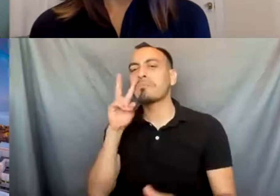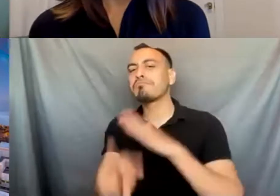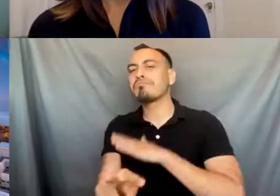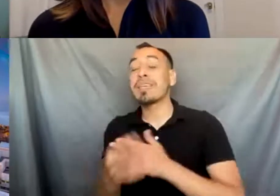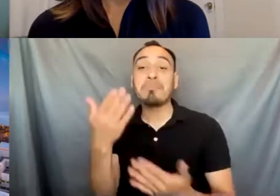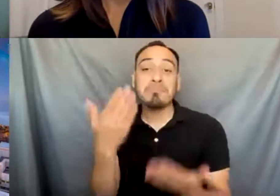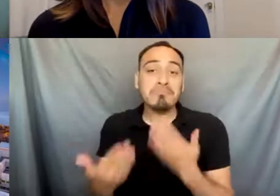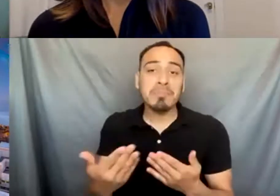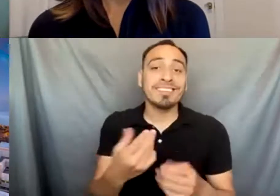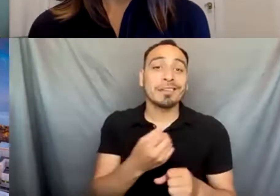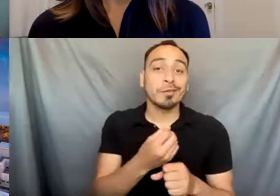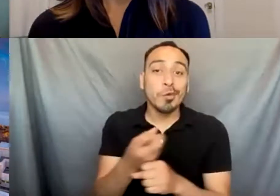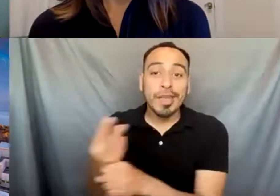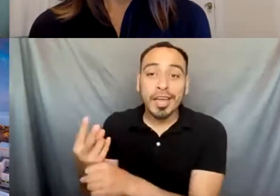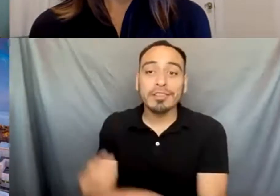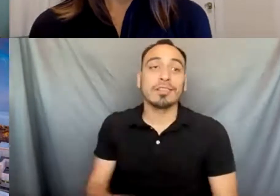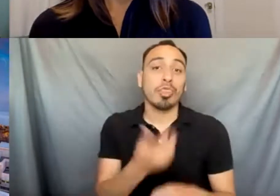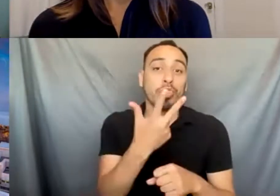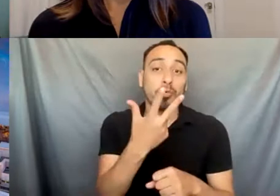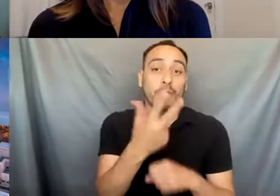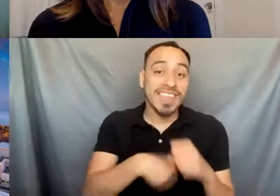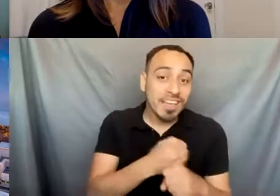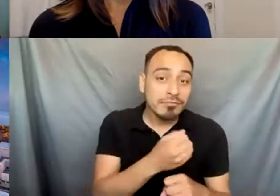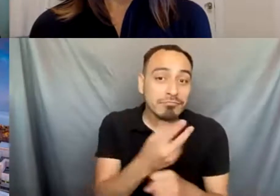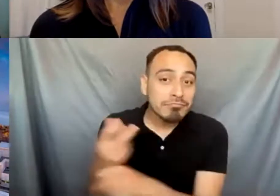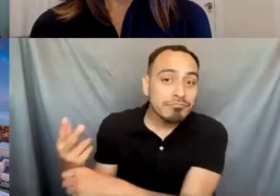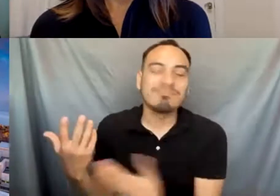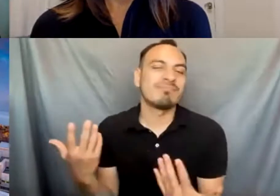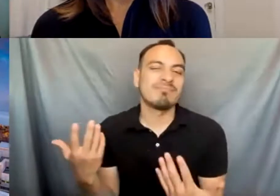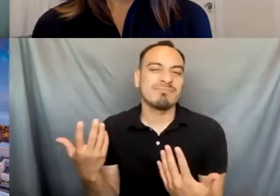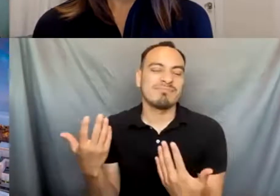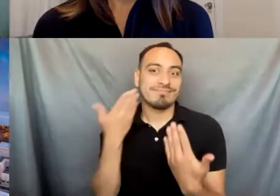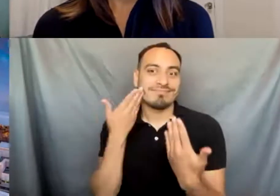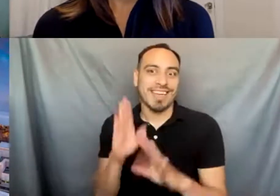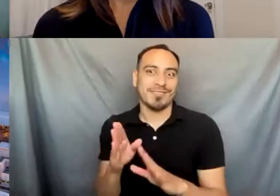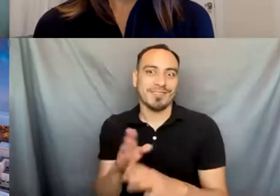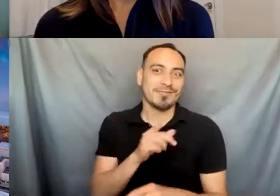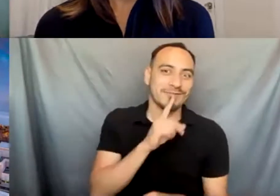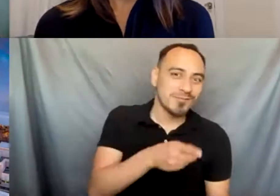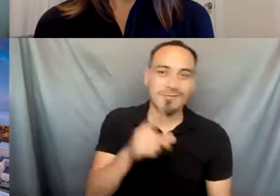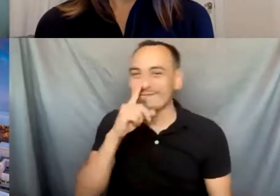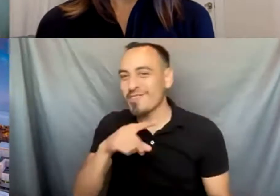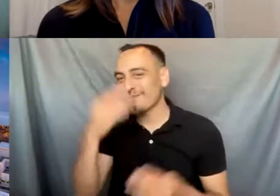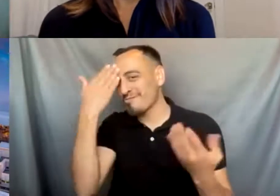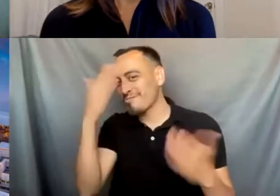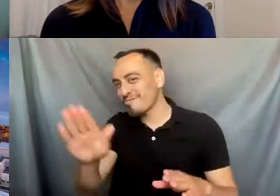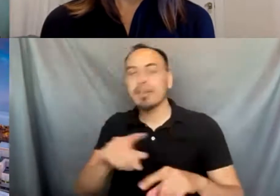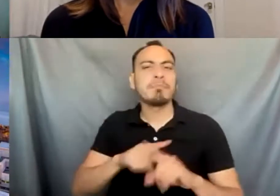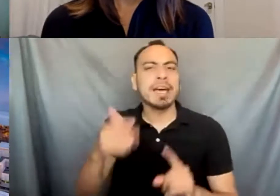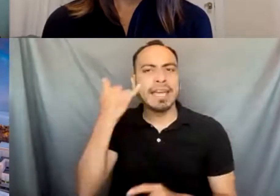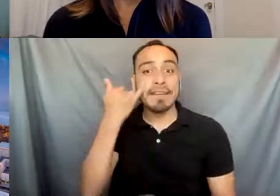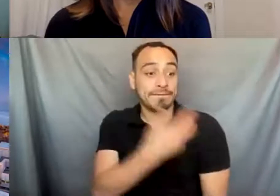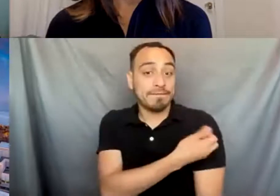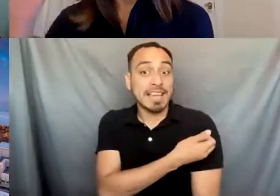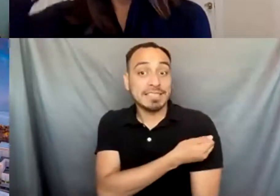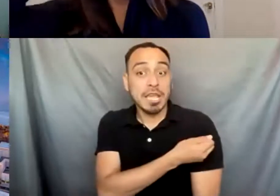know whether that's true or false. I think if we get vaccine rates up, I don't think we're going to all be